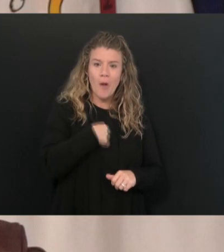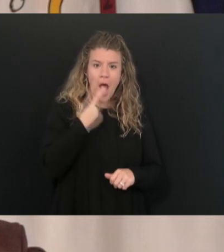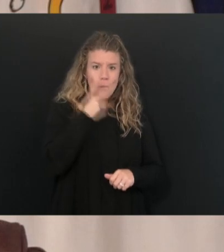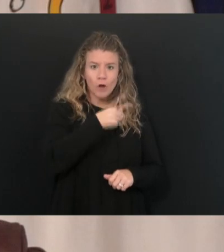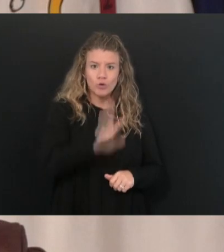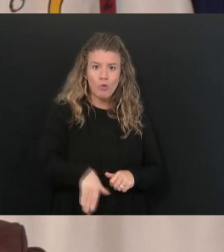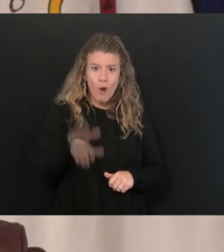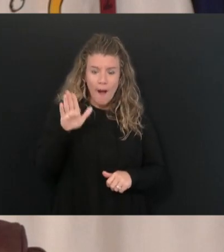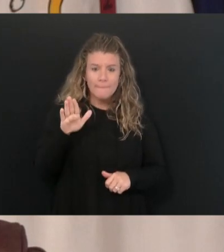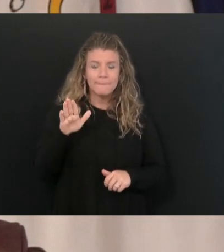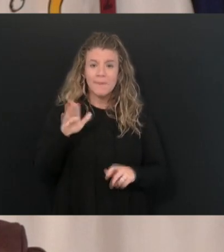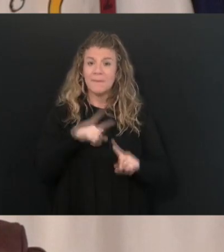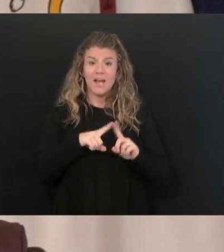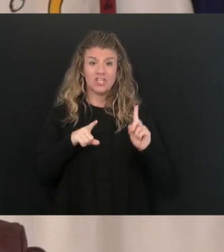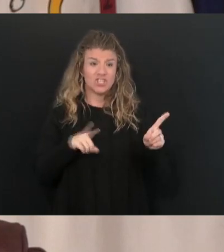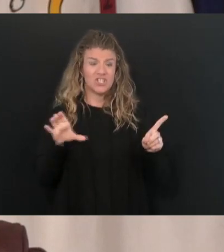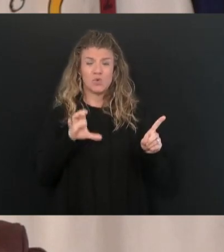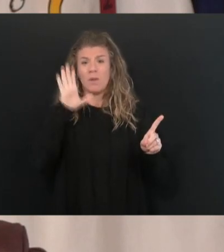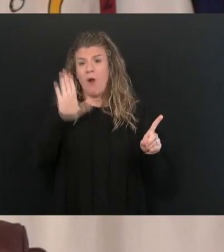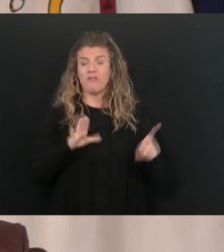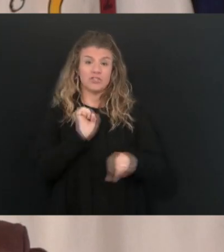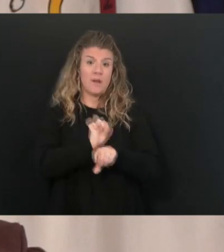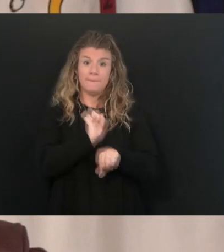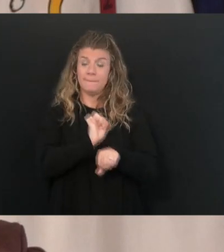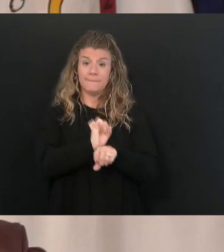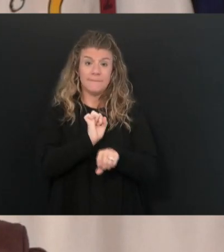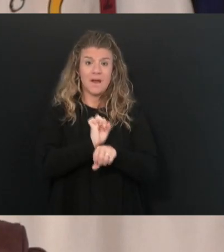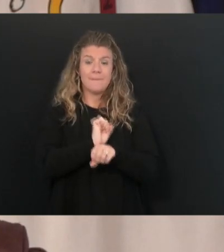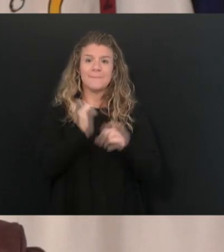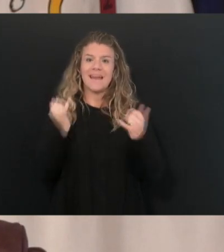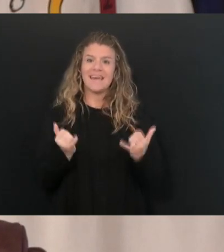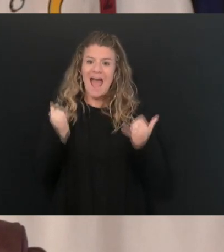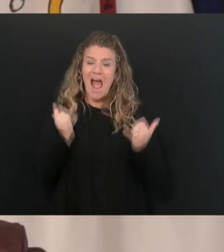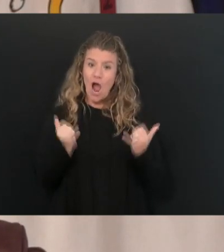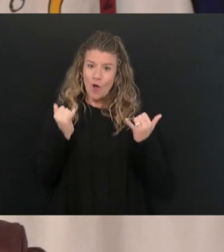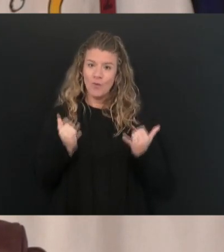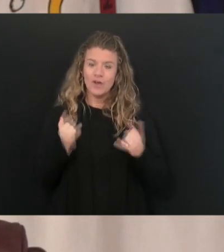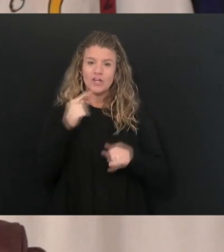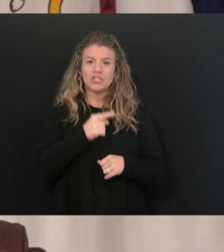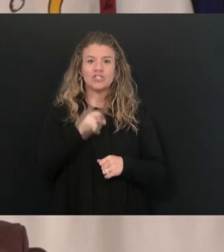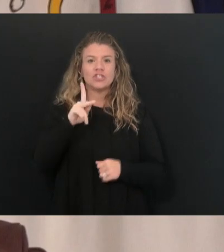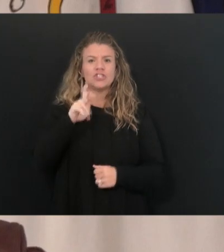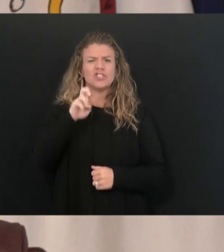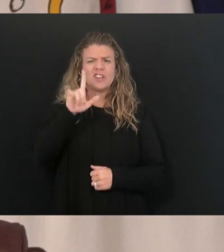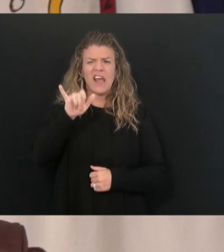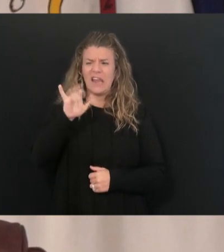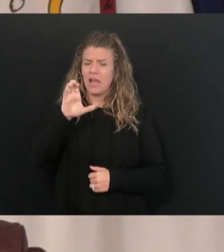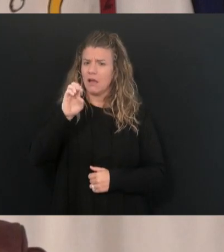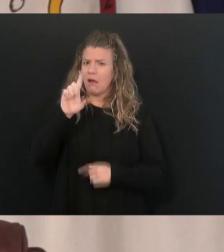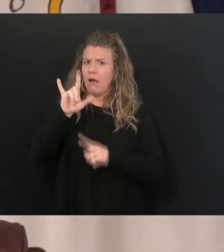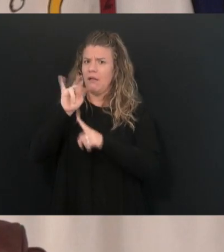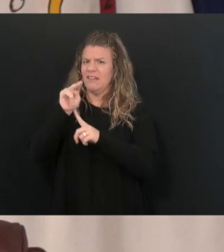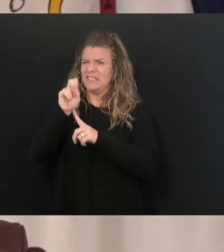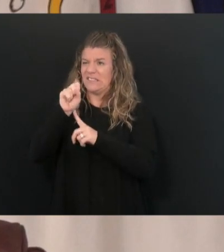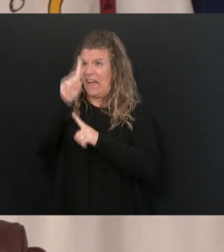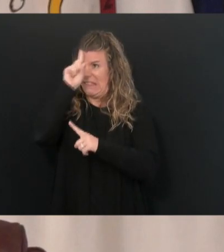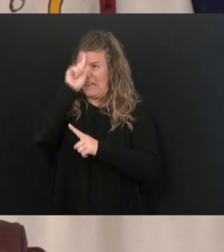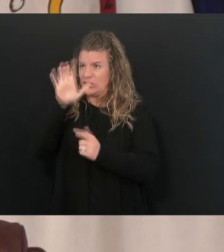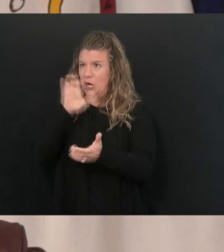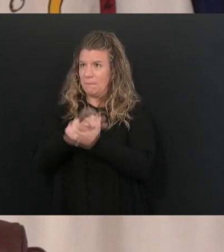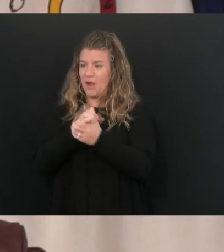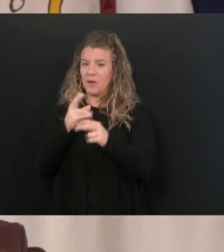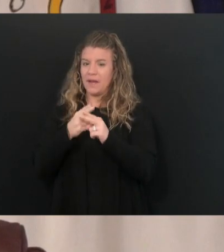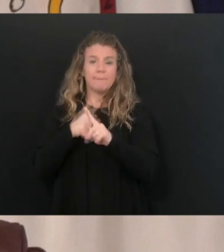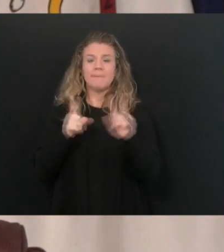but she's doing a marvelous job and everything, but now she's Kelly Collins, I believe, but nevertheless,